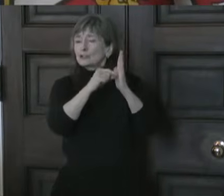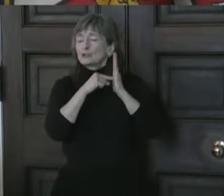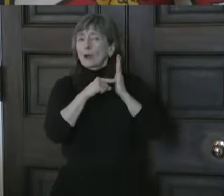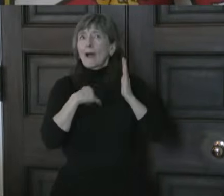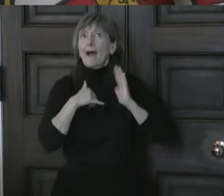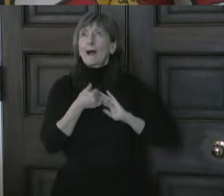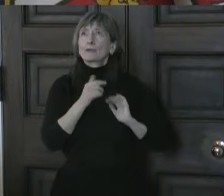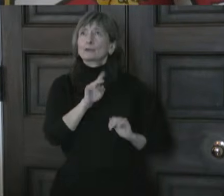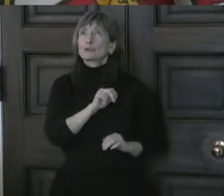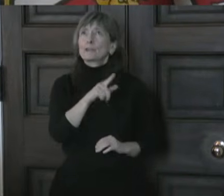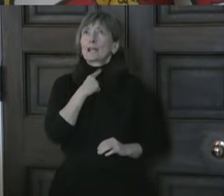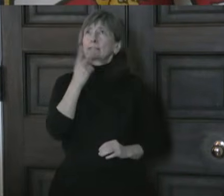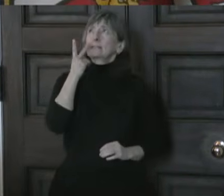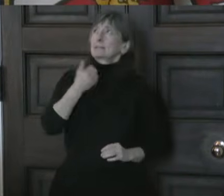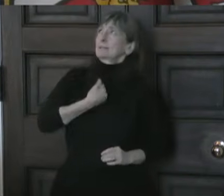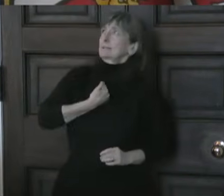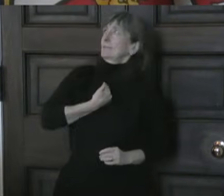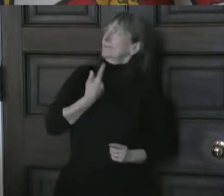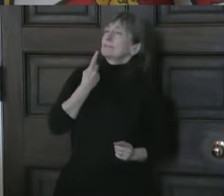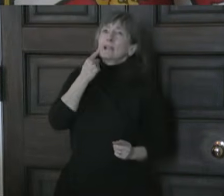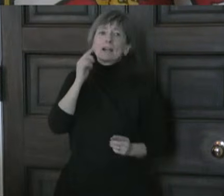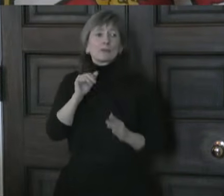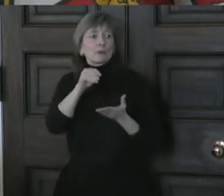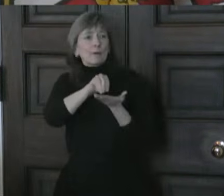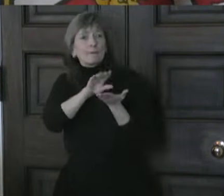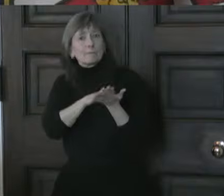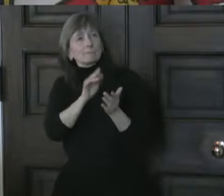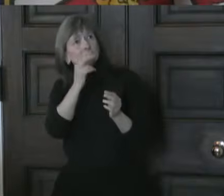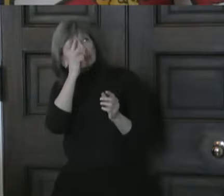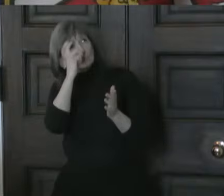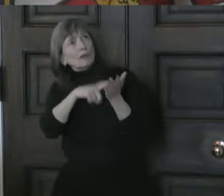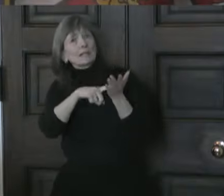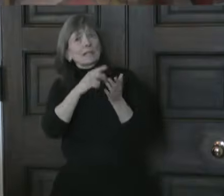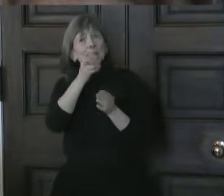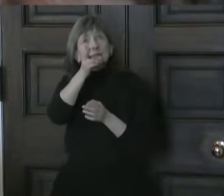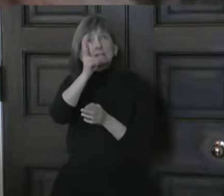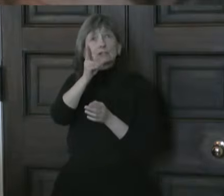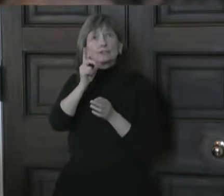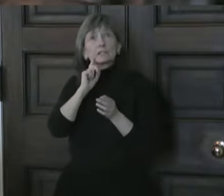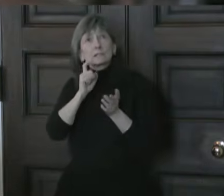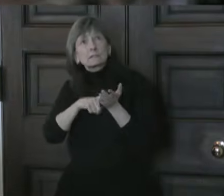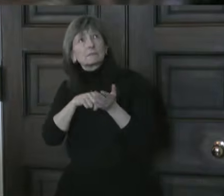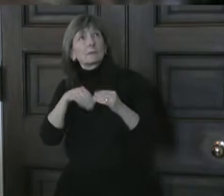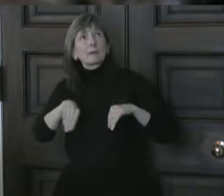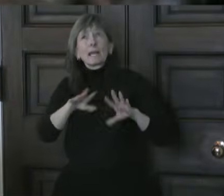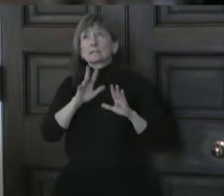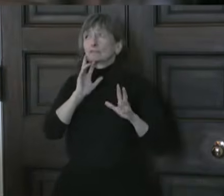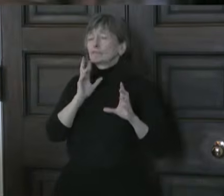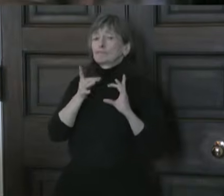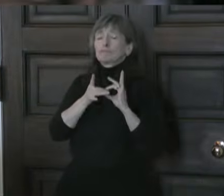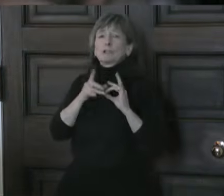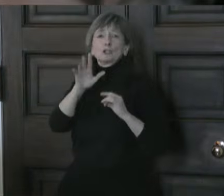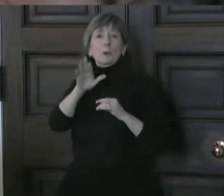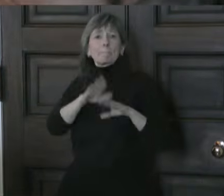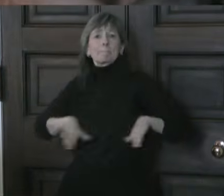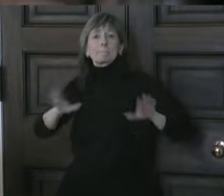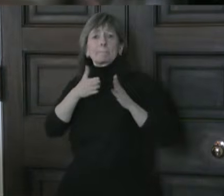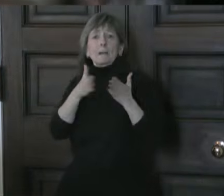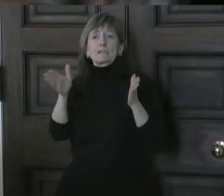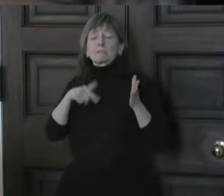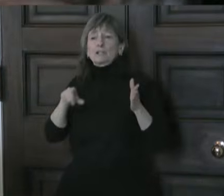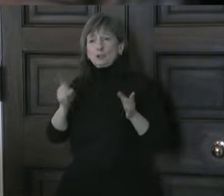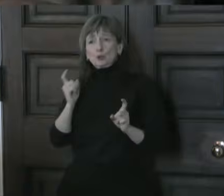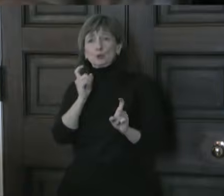Through landmark designs that reflect our history, culture, and sense of place, you have contributed to some of the most significant public spaces in our